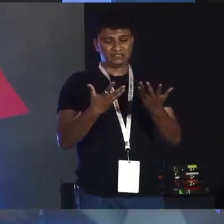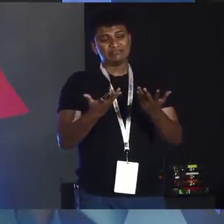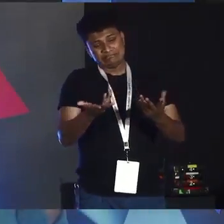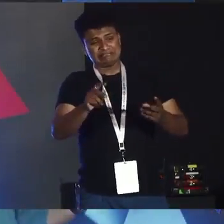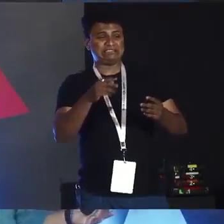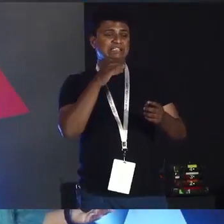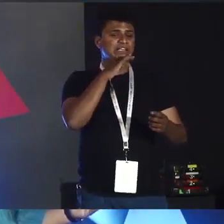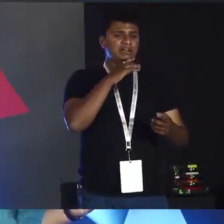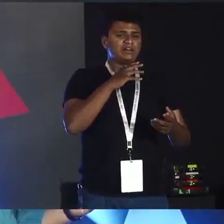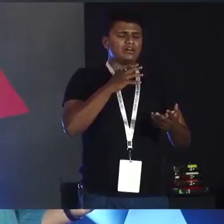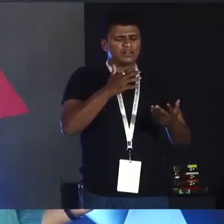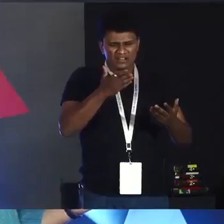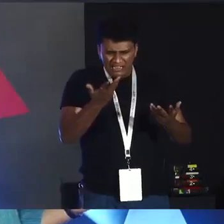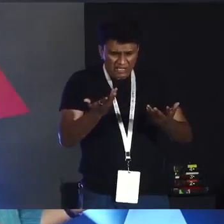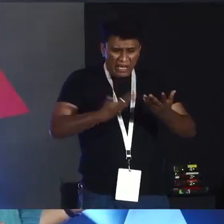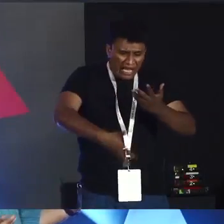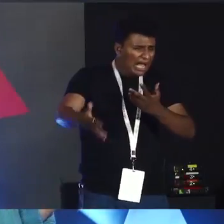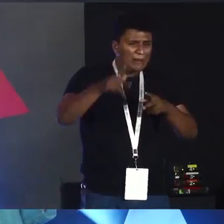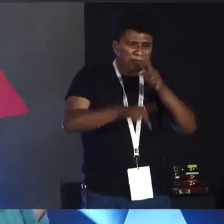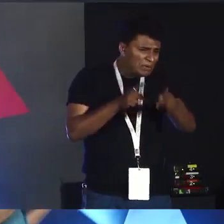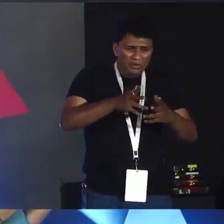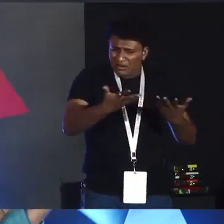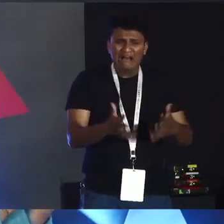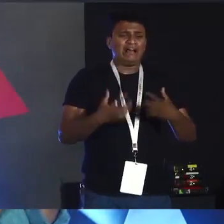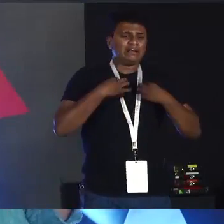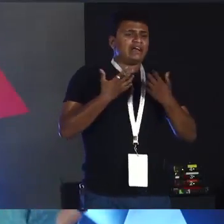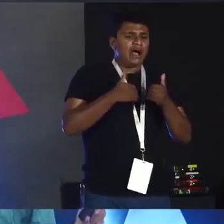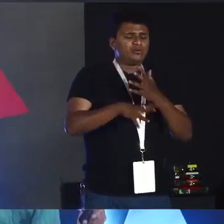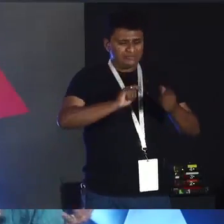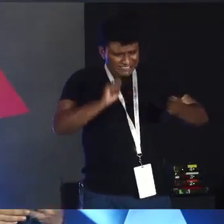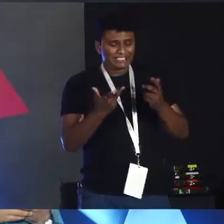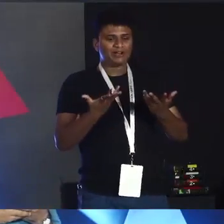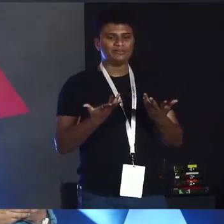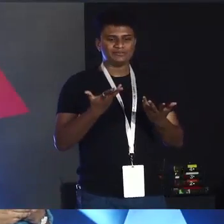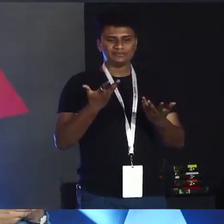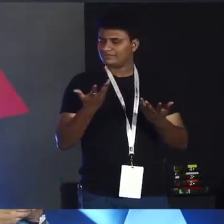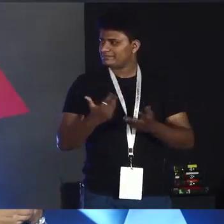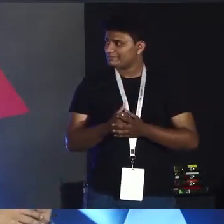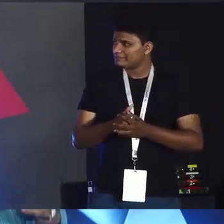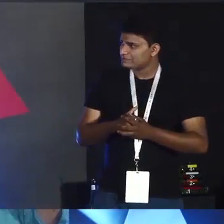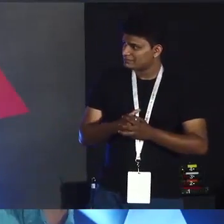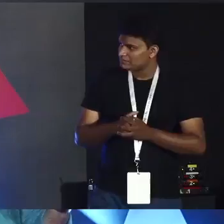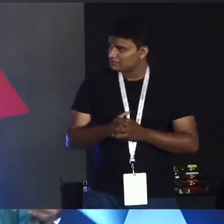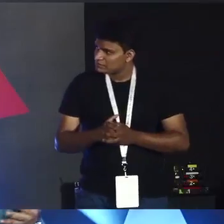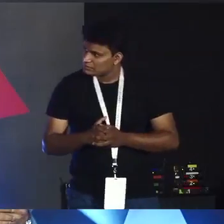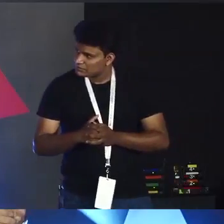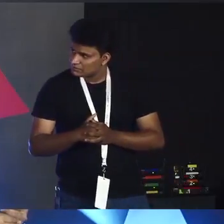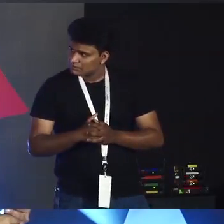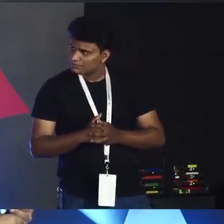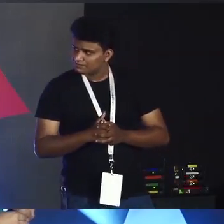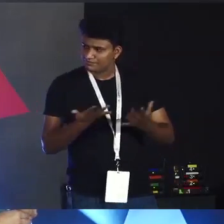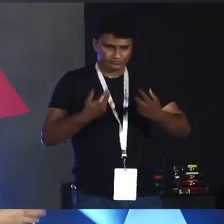And they cannot change. I can go on hundreds of such realities in whatever research we have